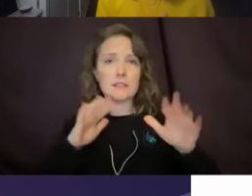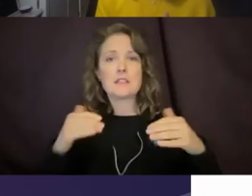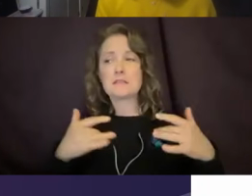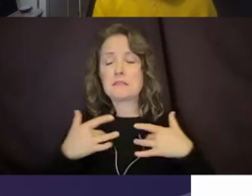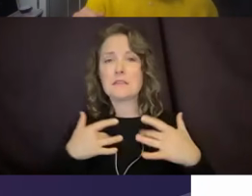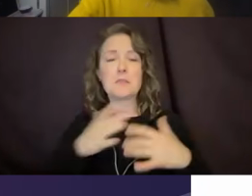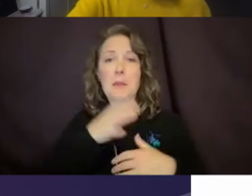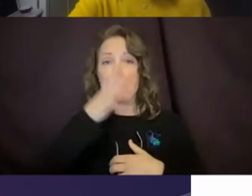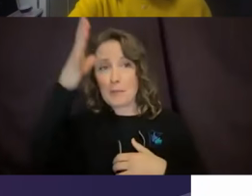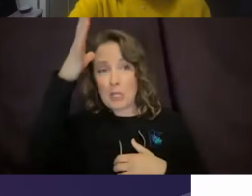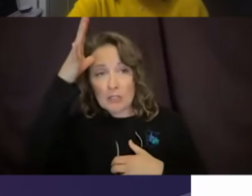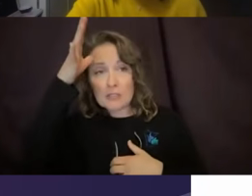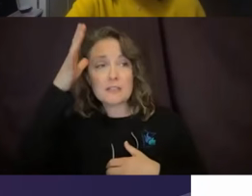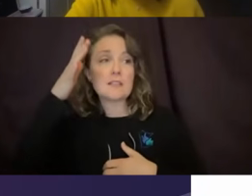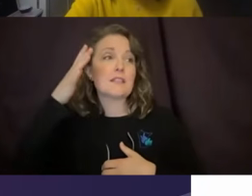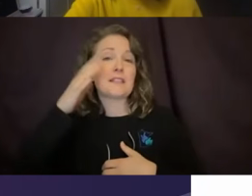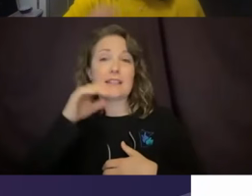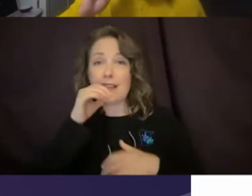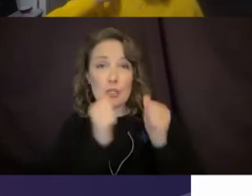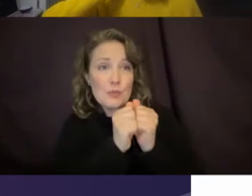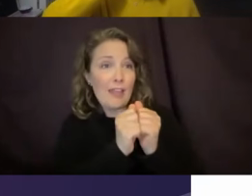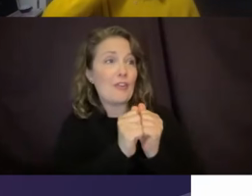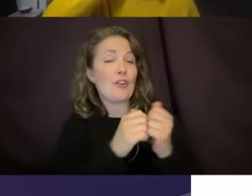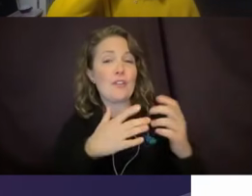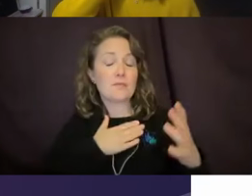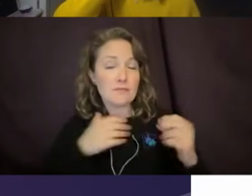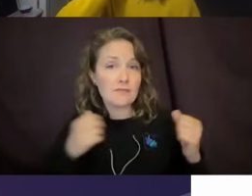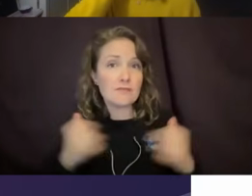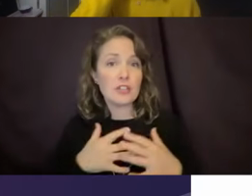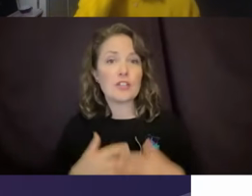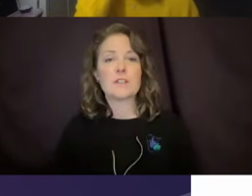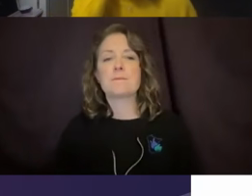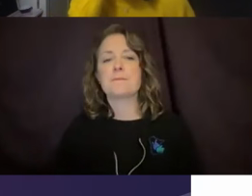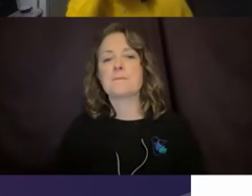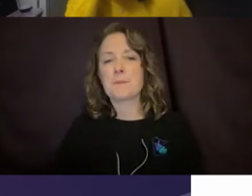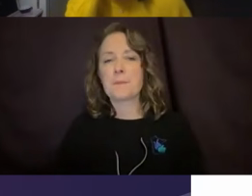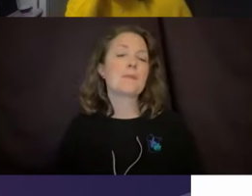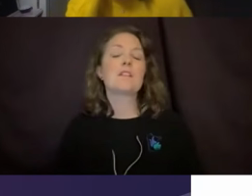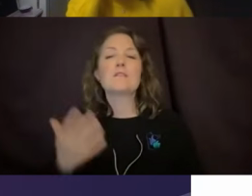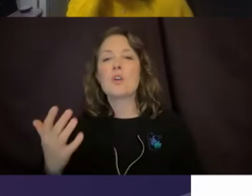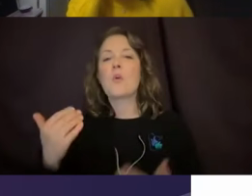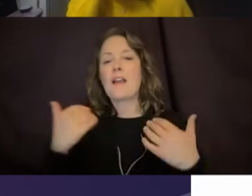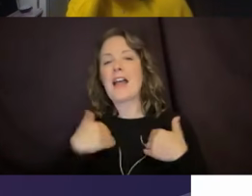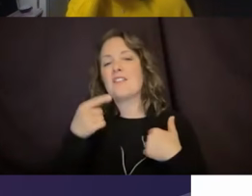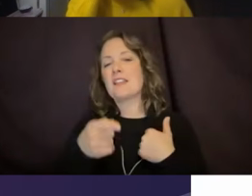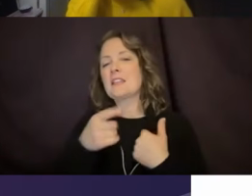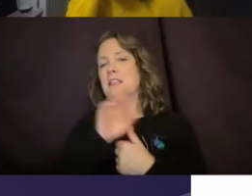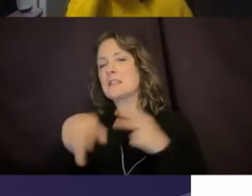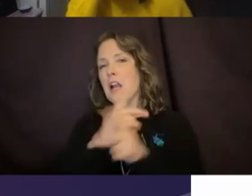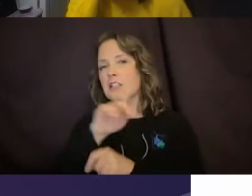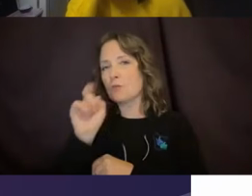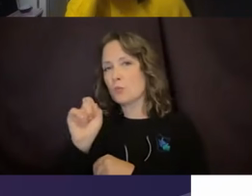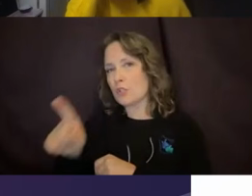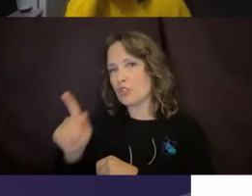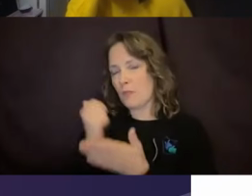their parents no longer being together. So, having these exploration questions of